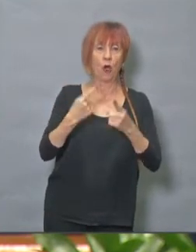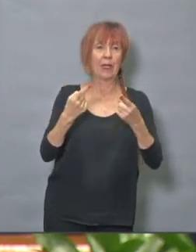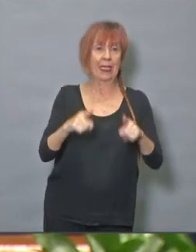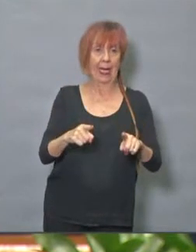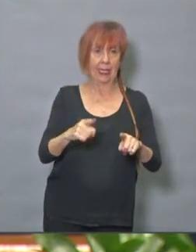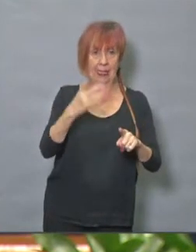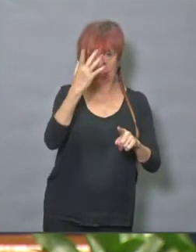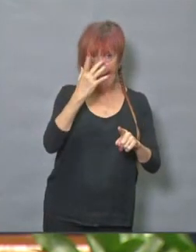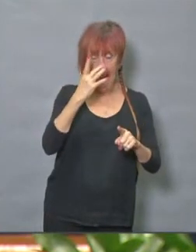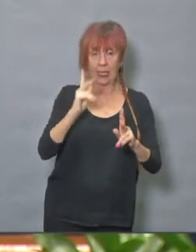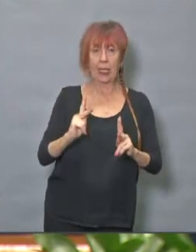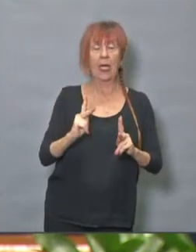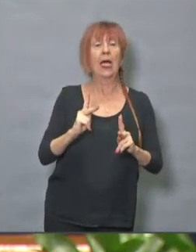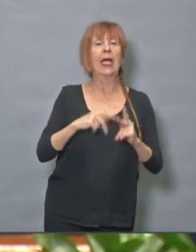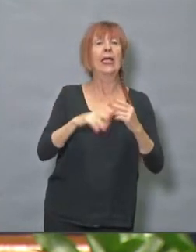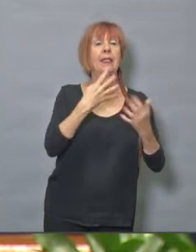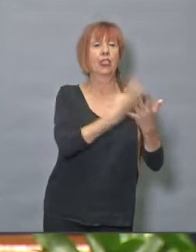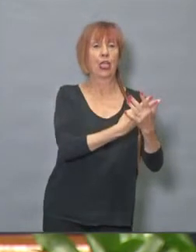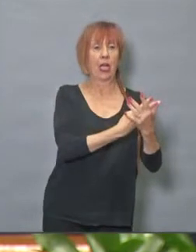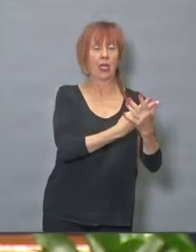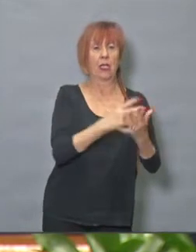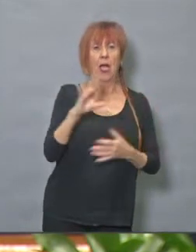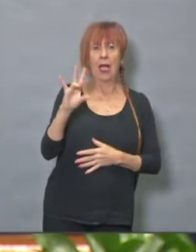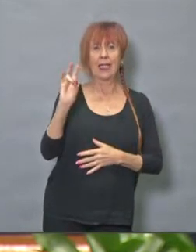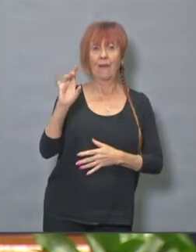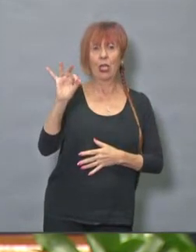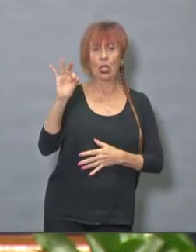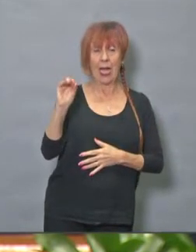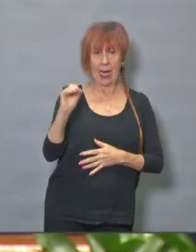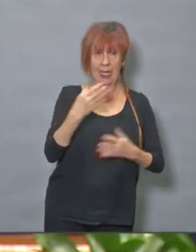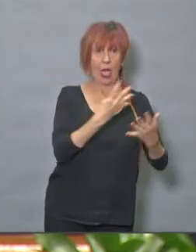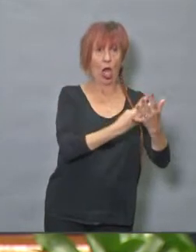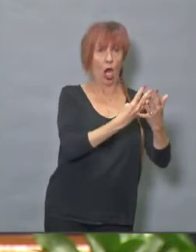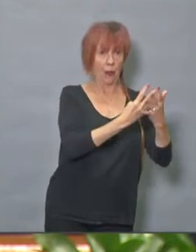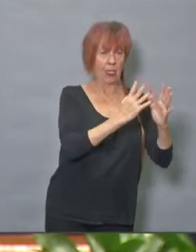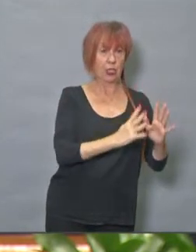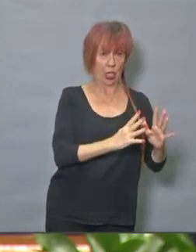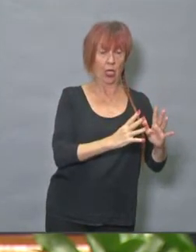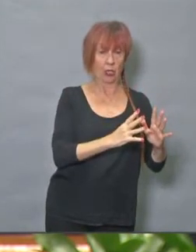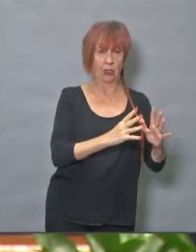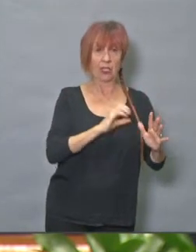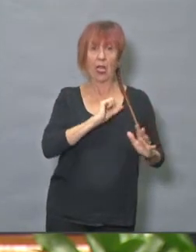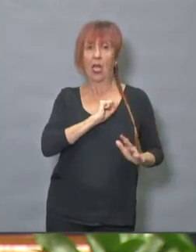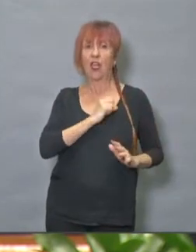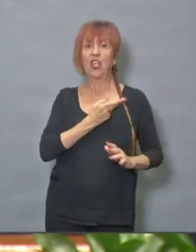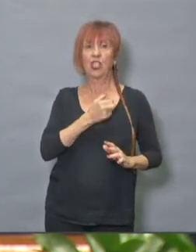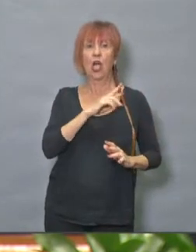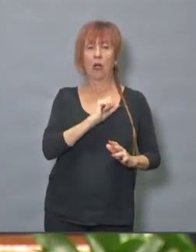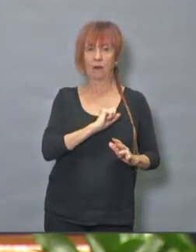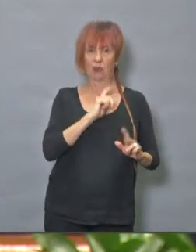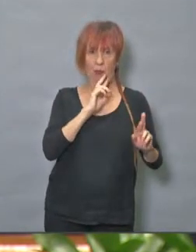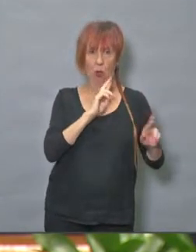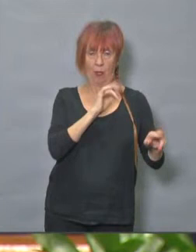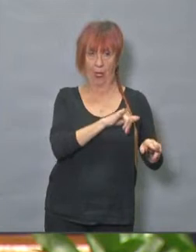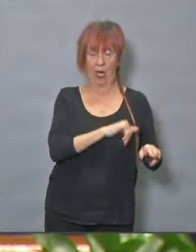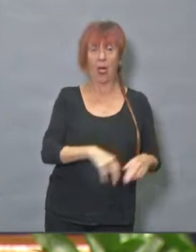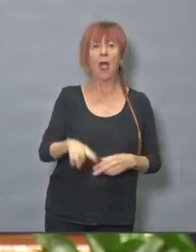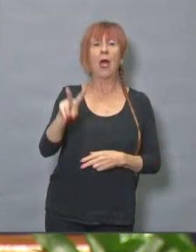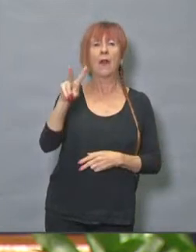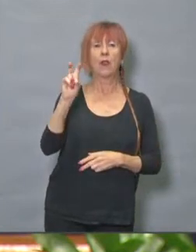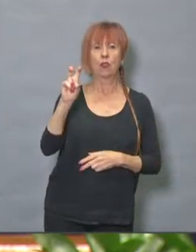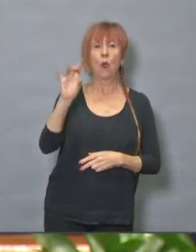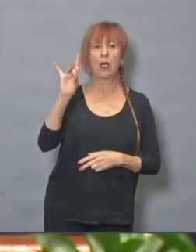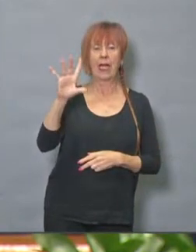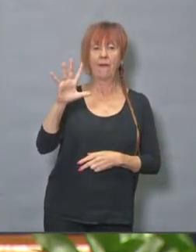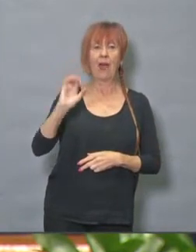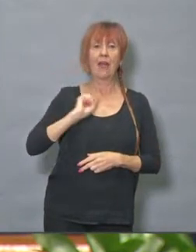facilities. 790 are among people who are incarcerated as reported by the Sheriff's Department, and there are